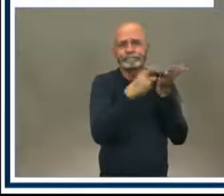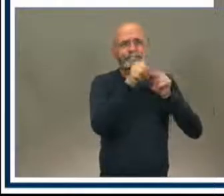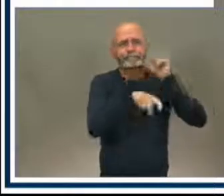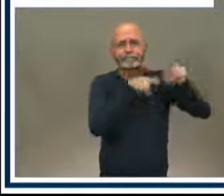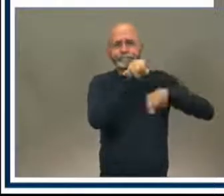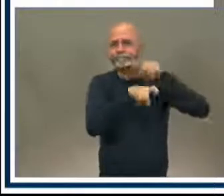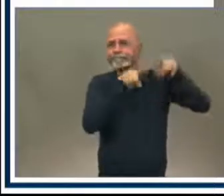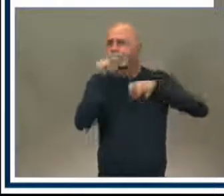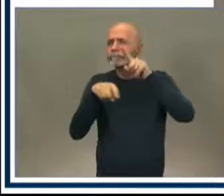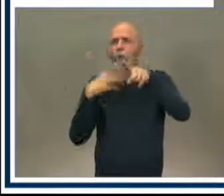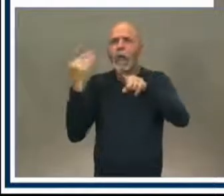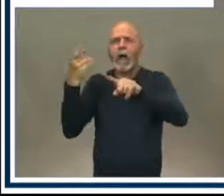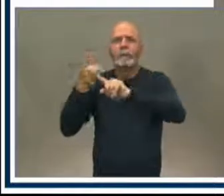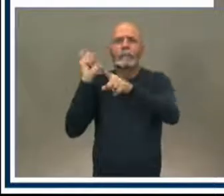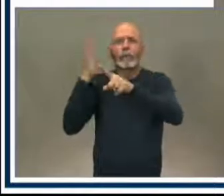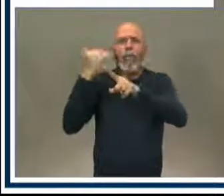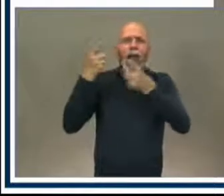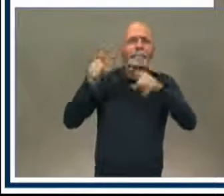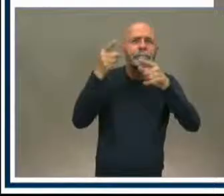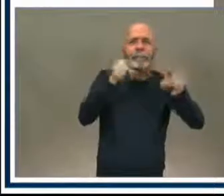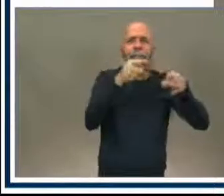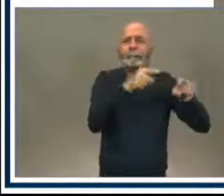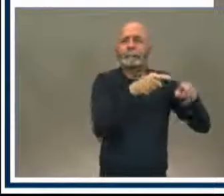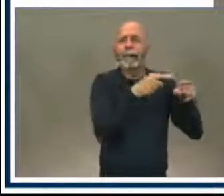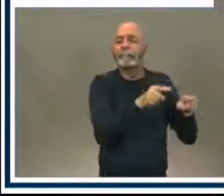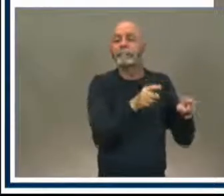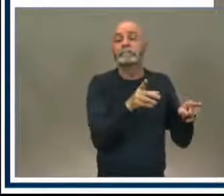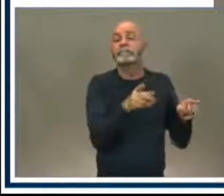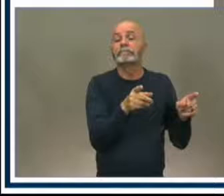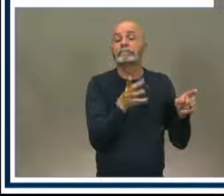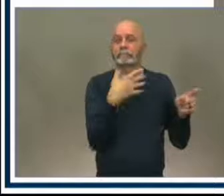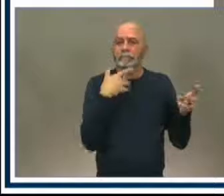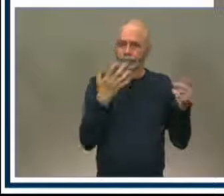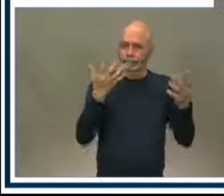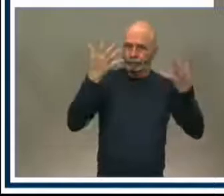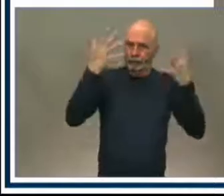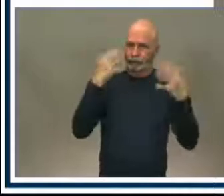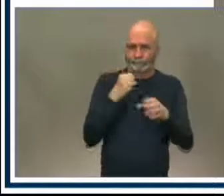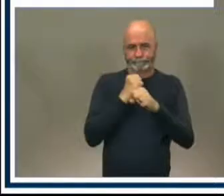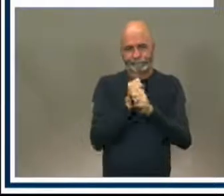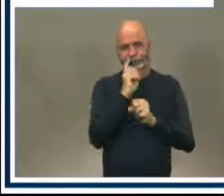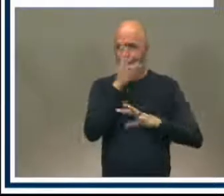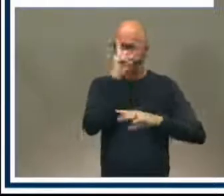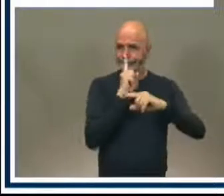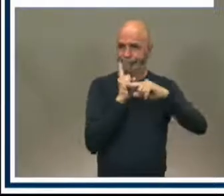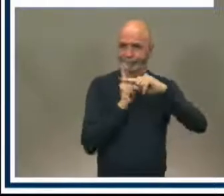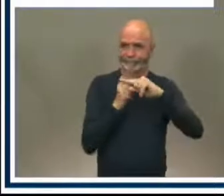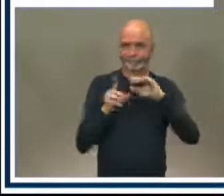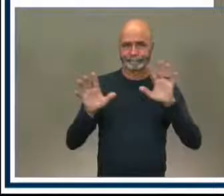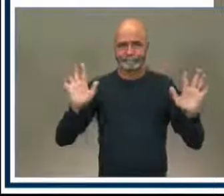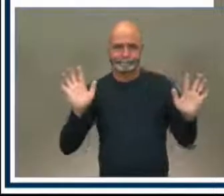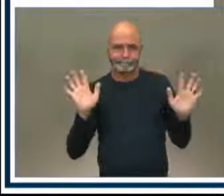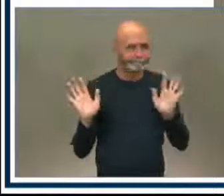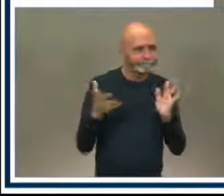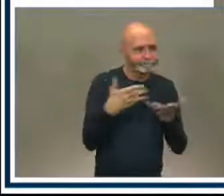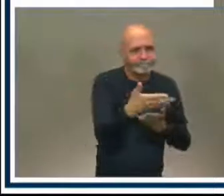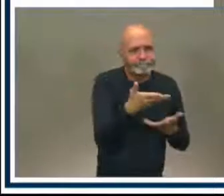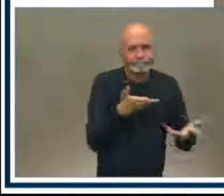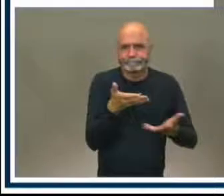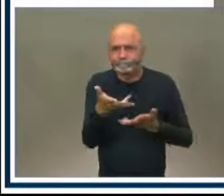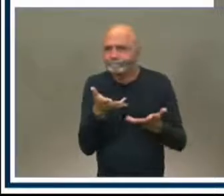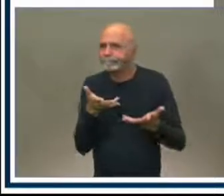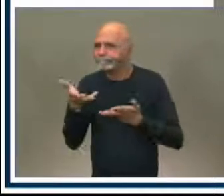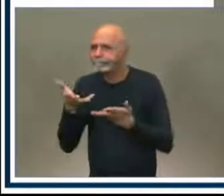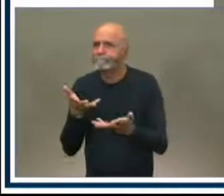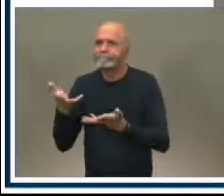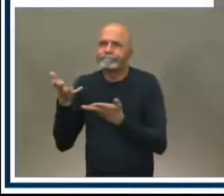on moving forward and dealing with these communities in a constructive, positive way to control the outbreak, than to